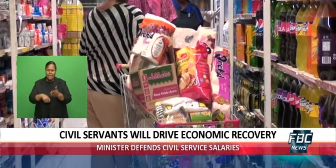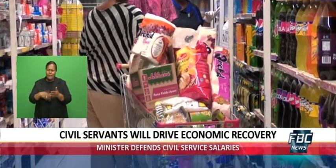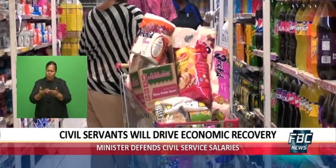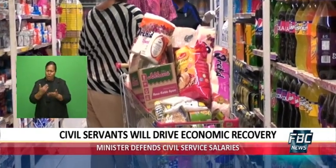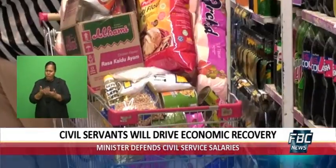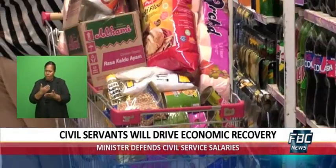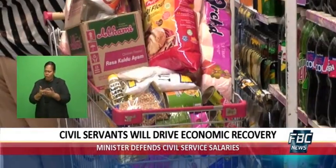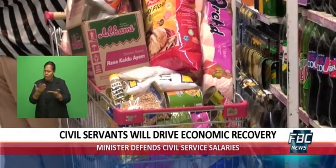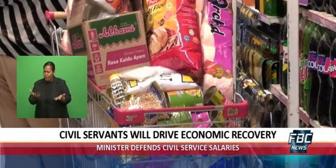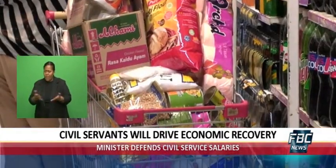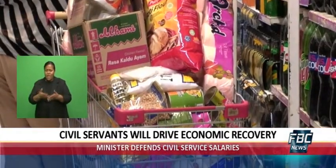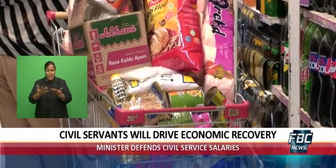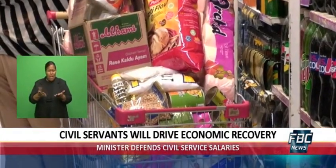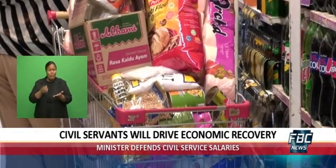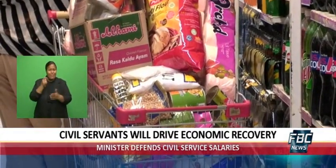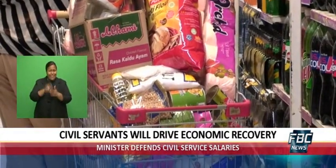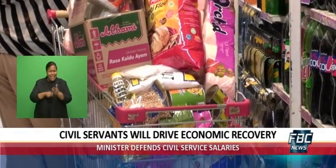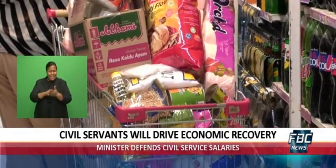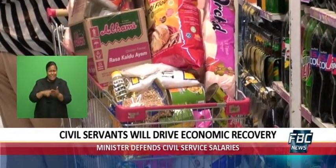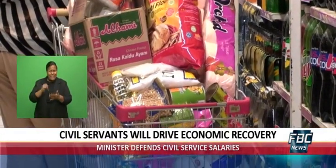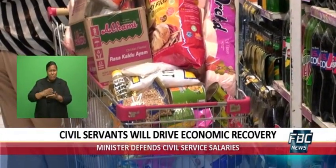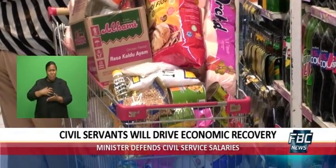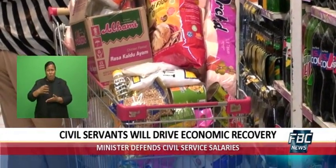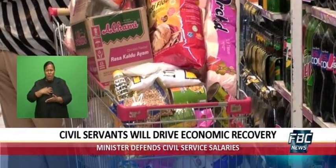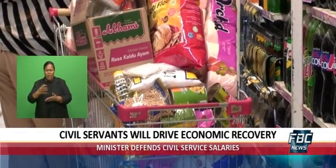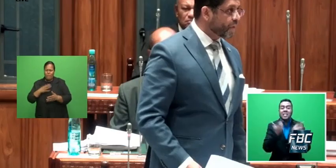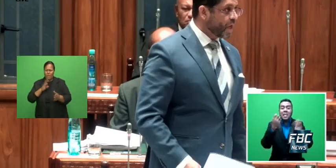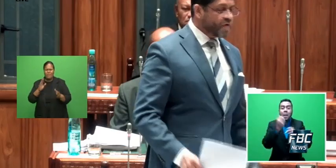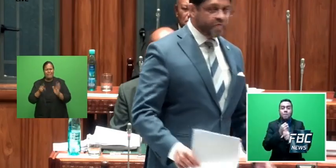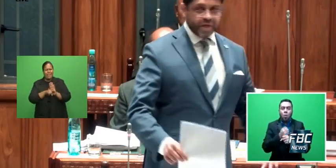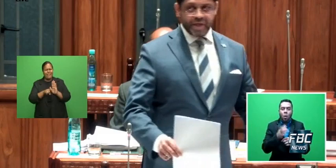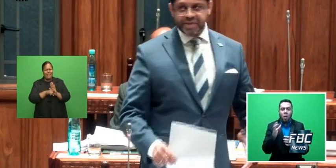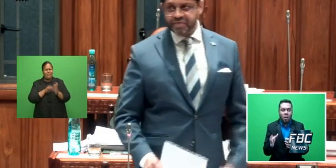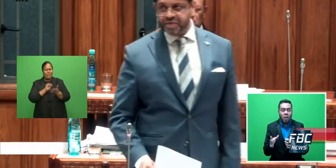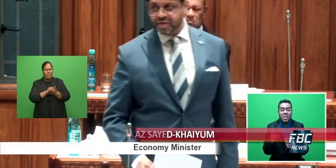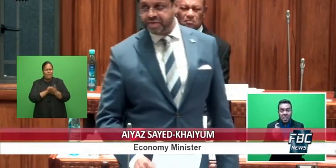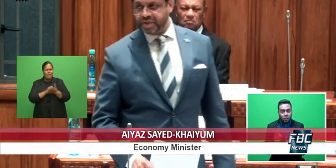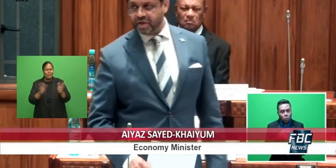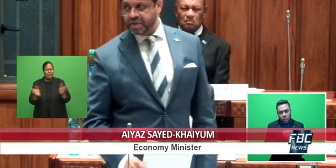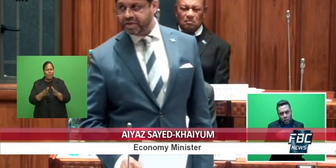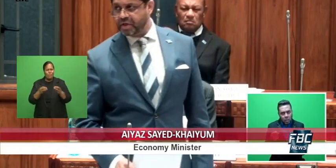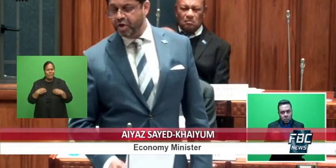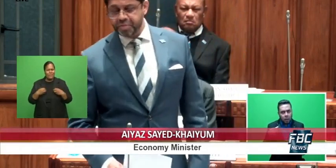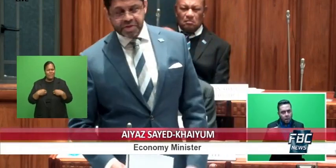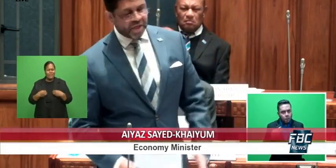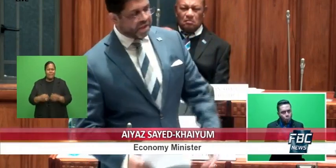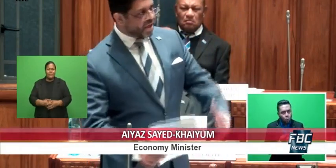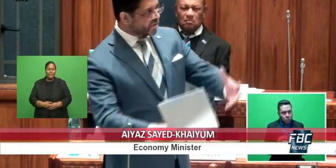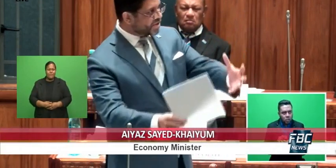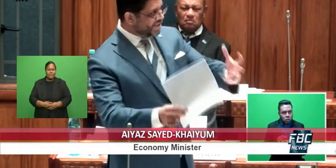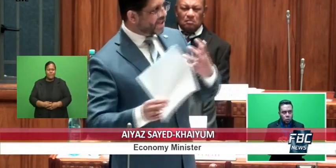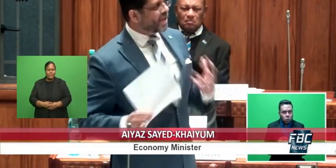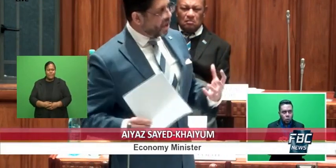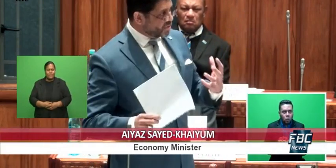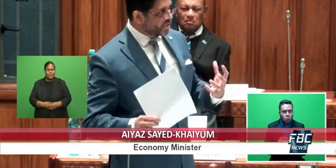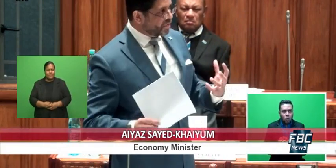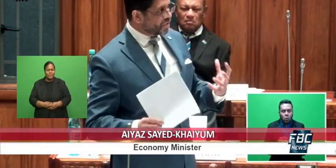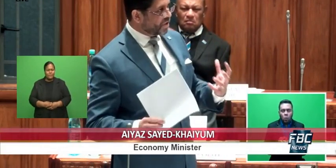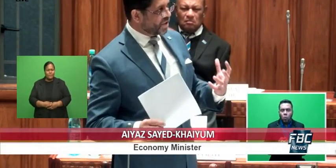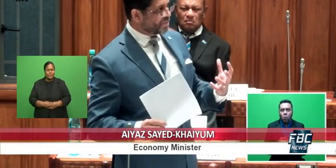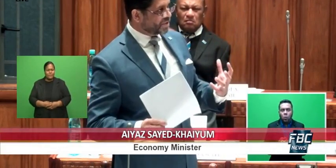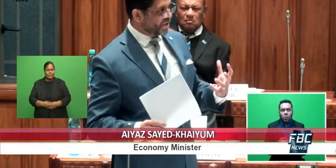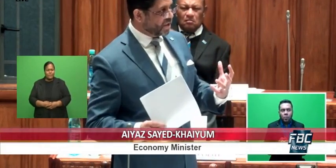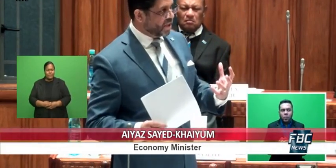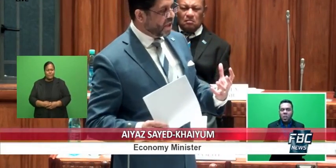also have had a negative effect on private sector. If we cut civil service salaries, we're taking out, sucking out, even if you